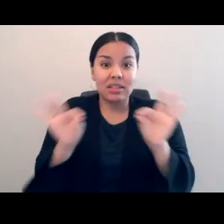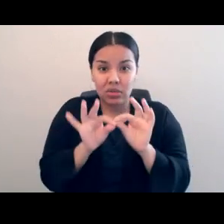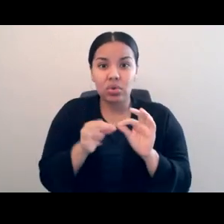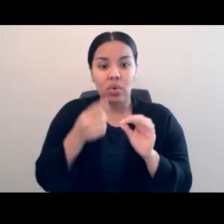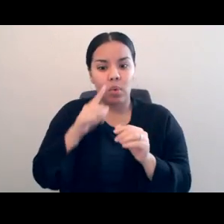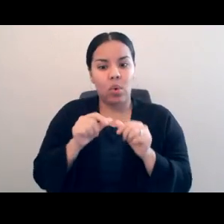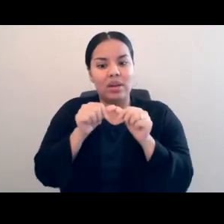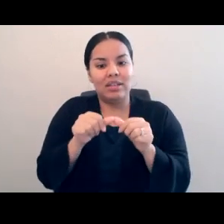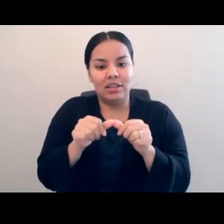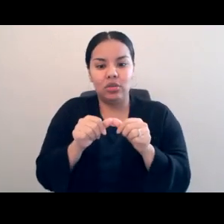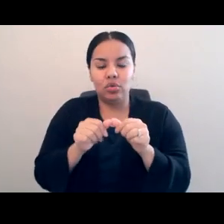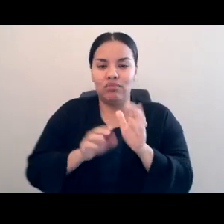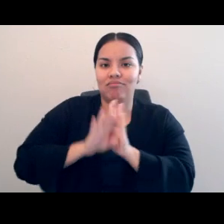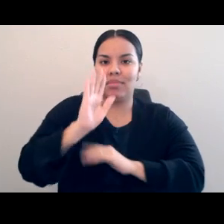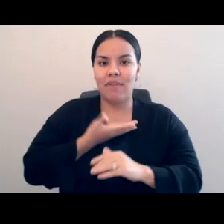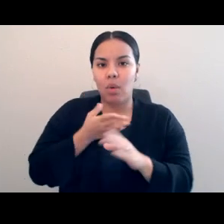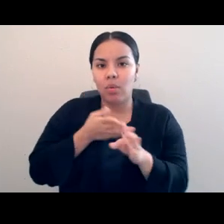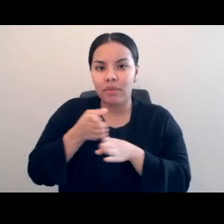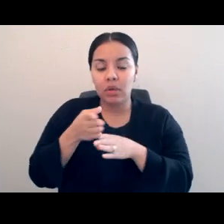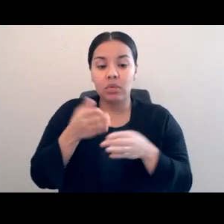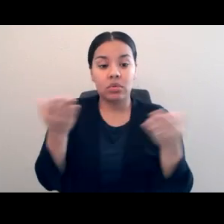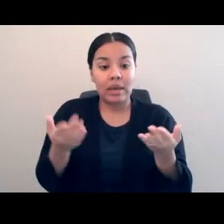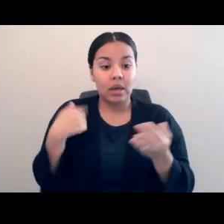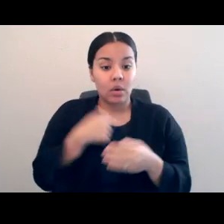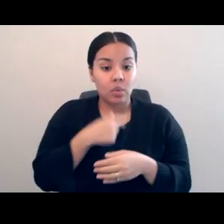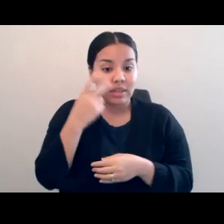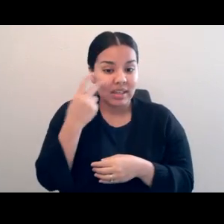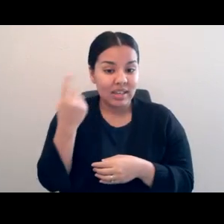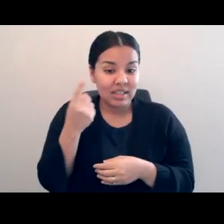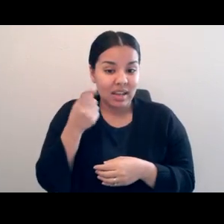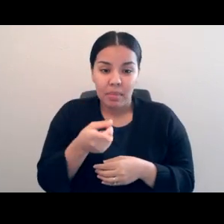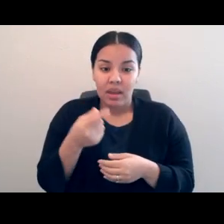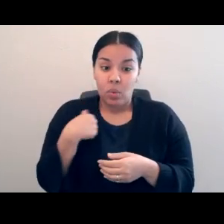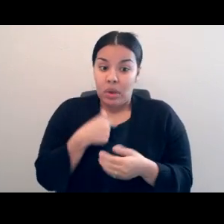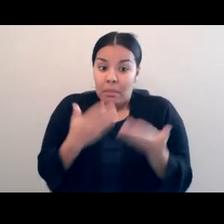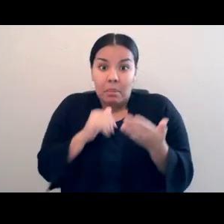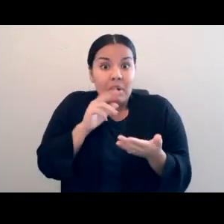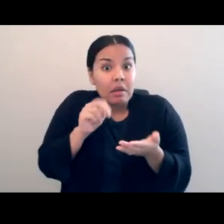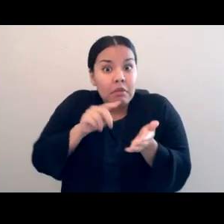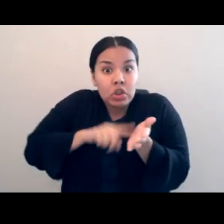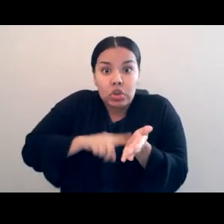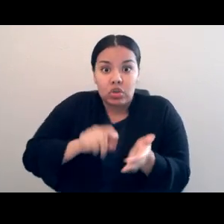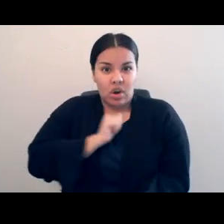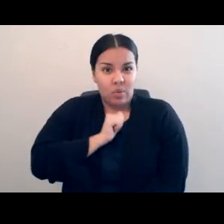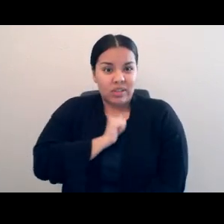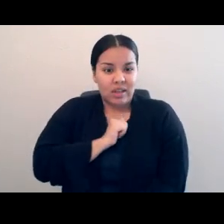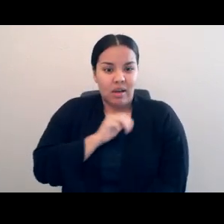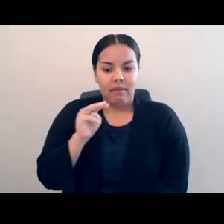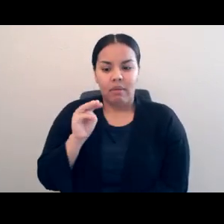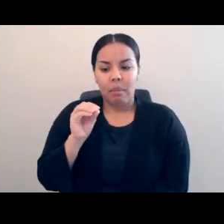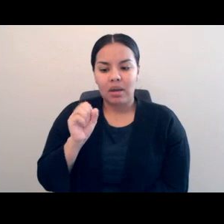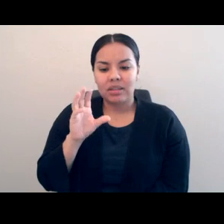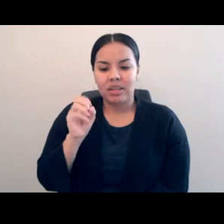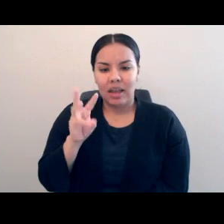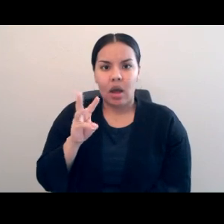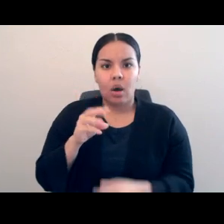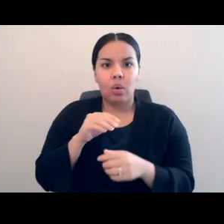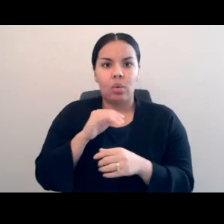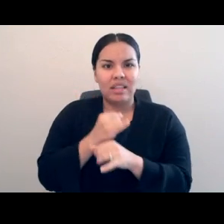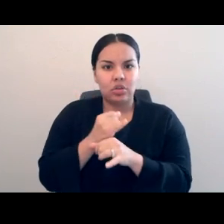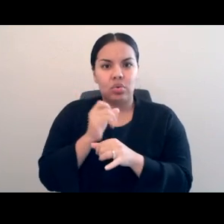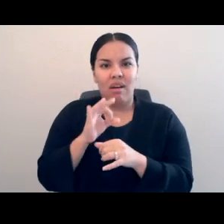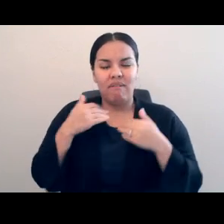our field. And so here we see something that we might not even search for on our own, the Moscow Institute of Physics and Technology,